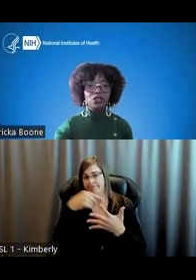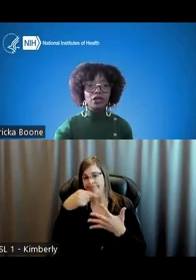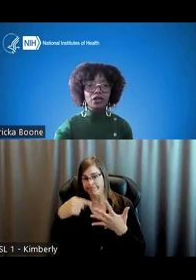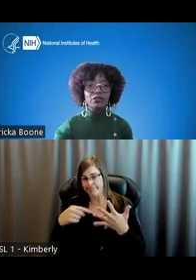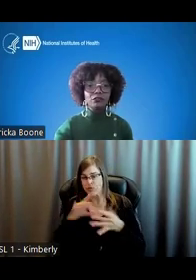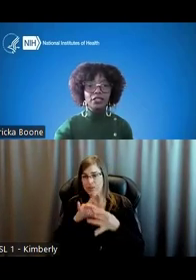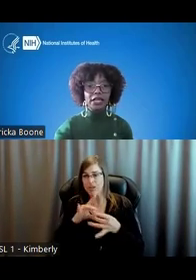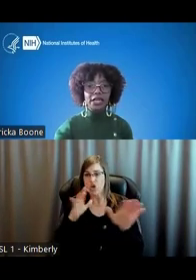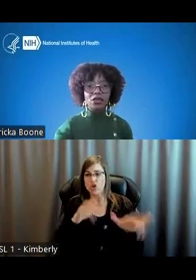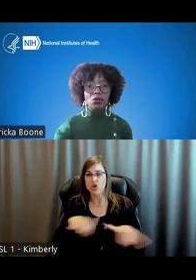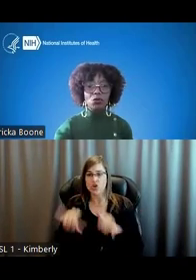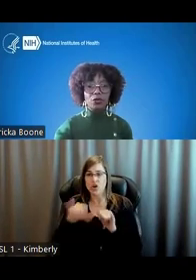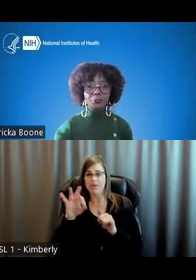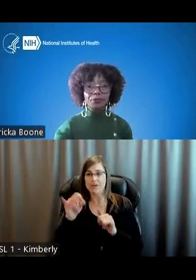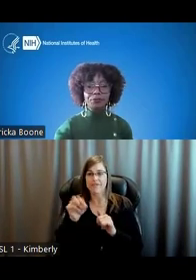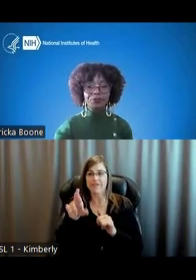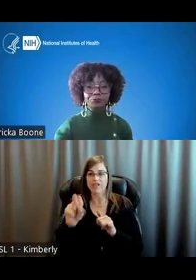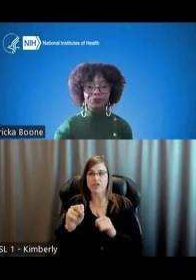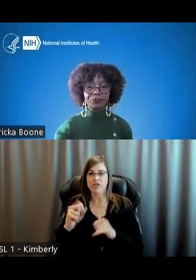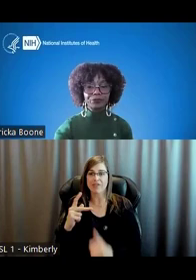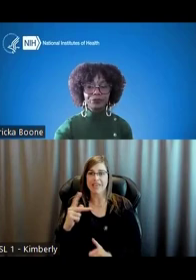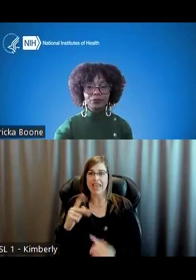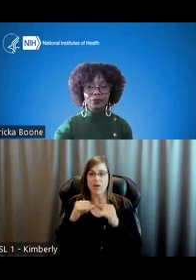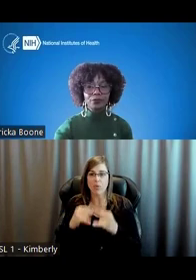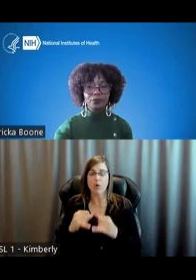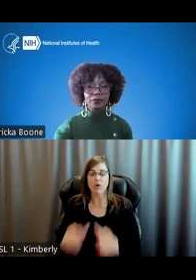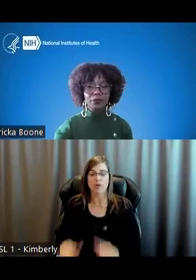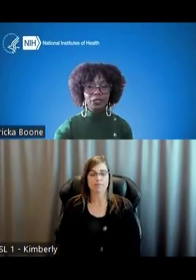common features of the K award.